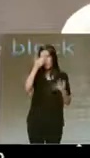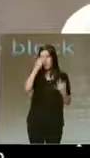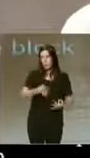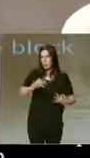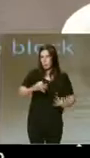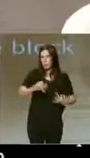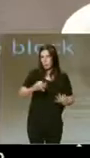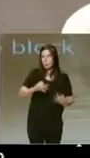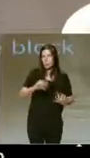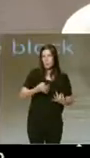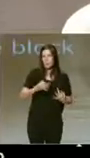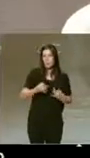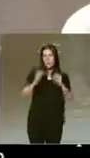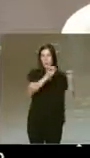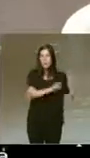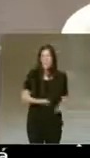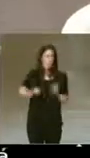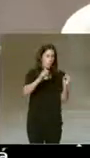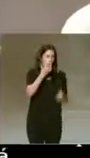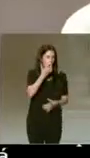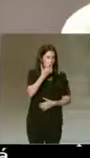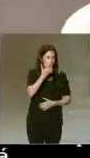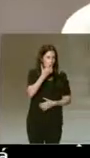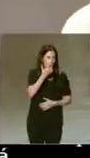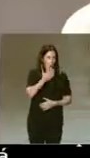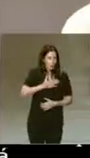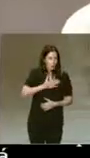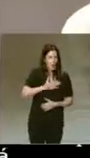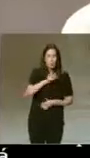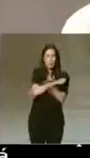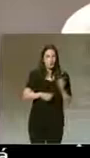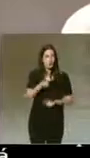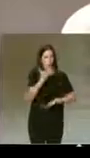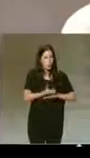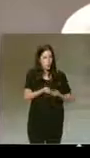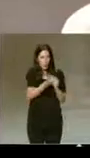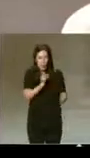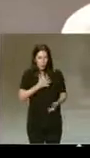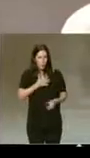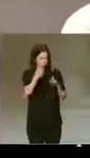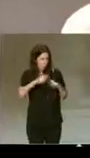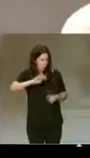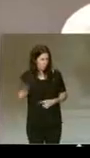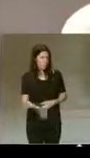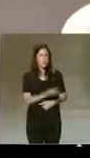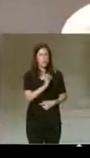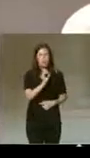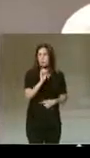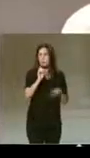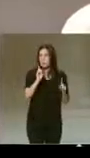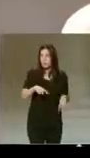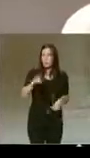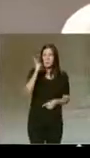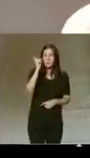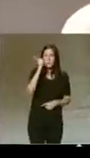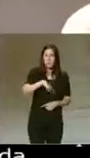with a name. And the aim is to protect the intellectual property and to avoid stealing